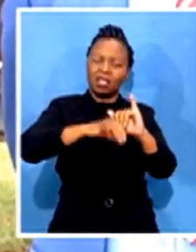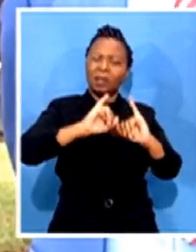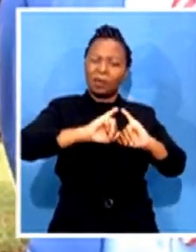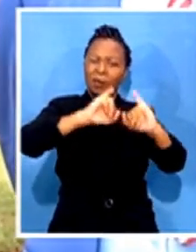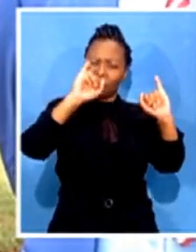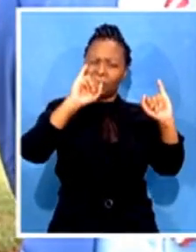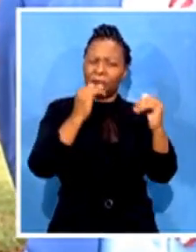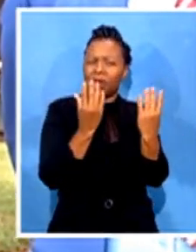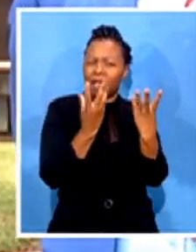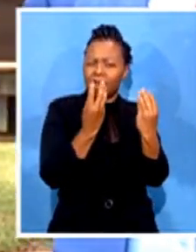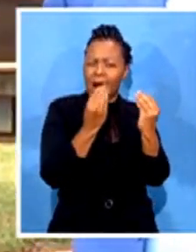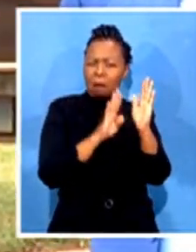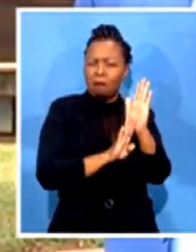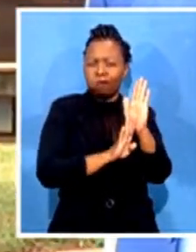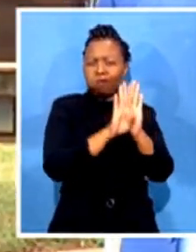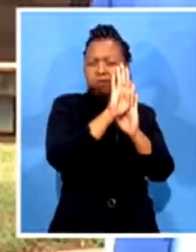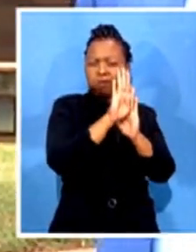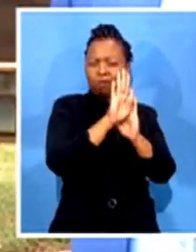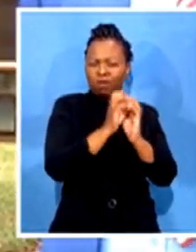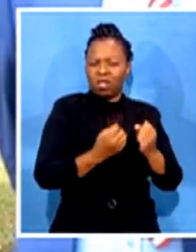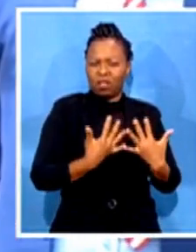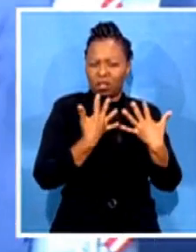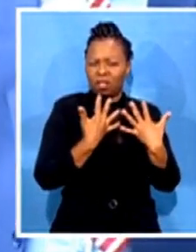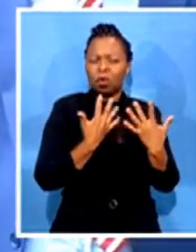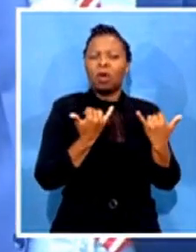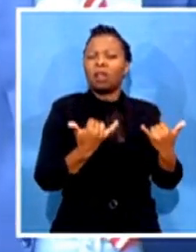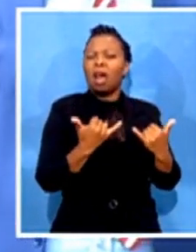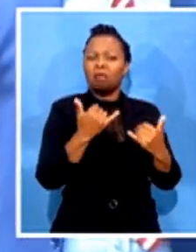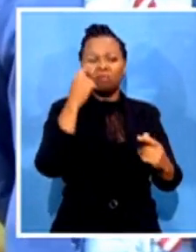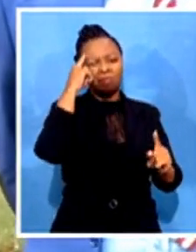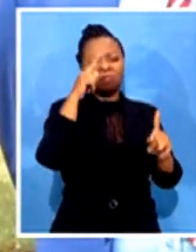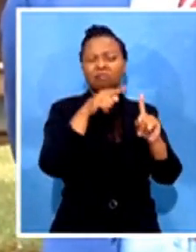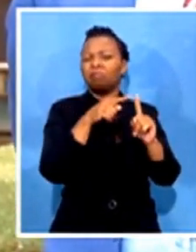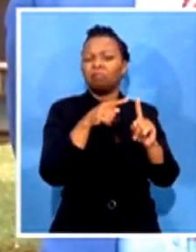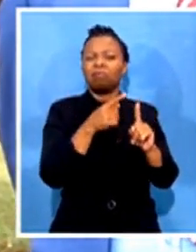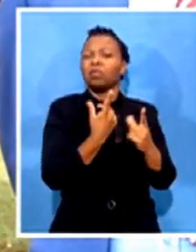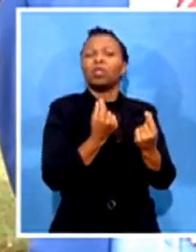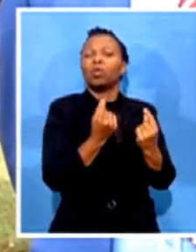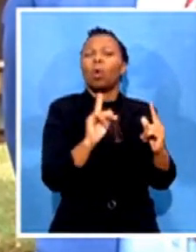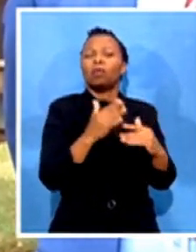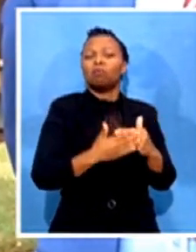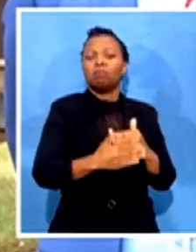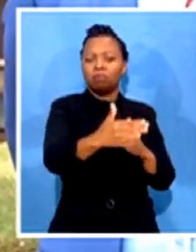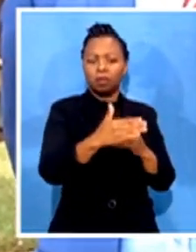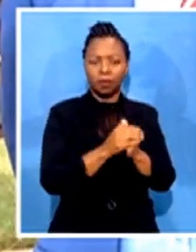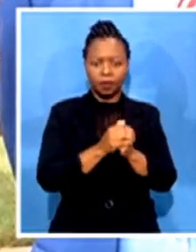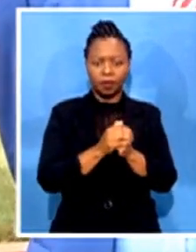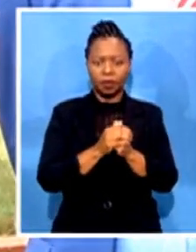What can be done to address this? Well, two things are important here. Why the surge? The